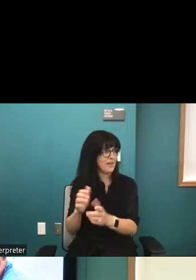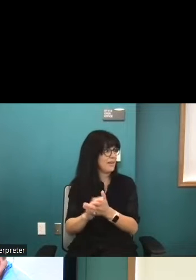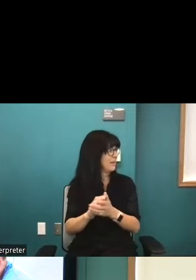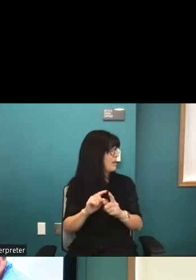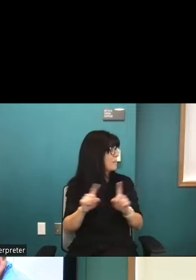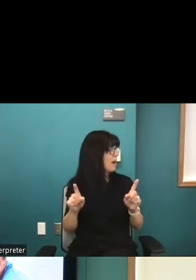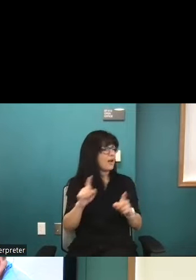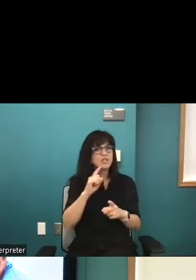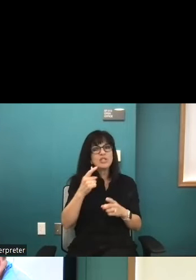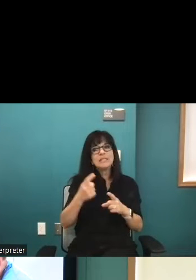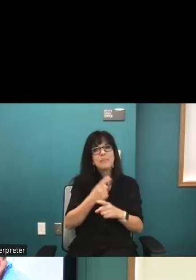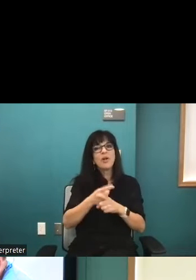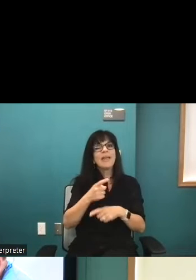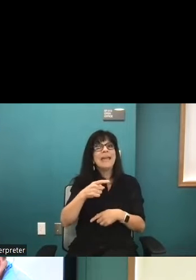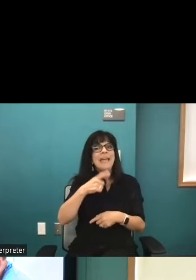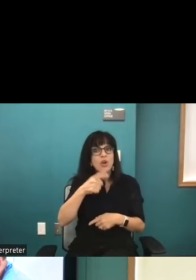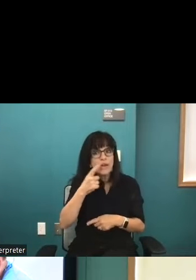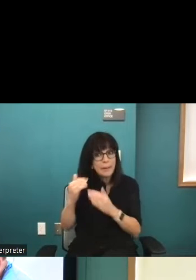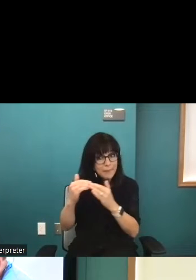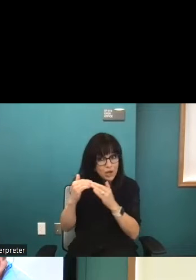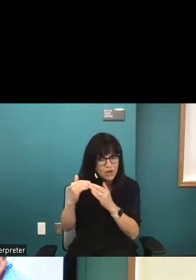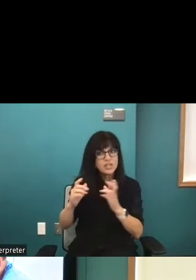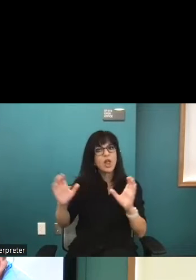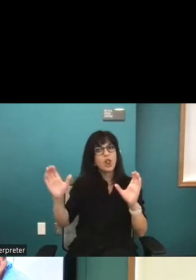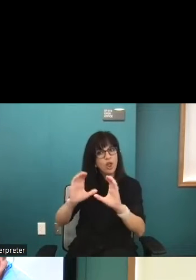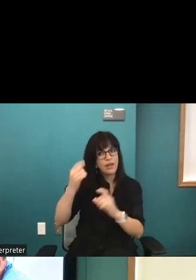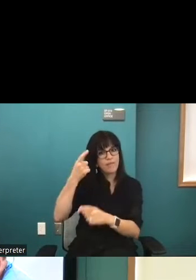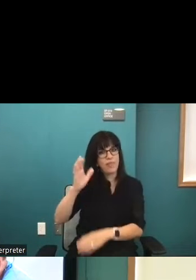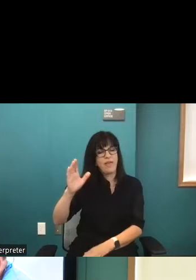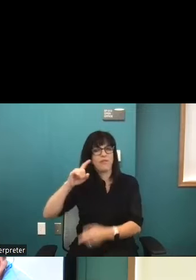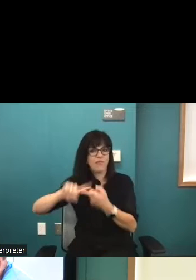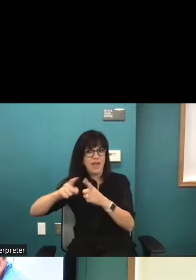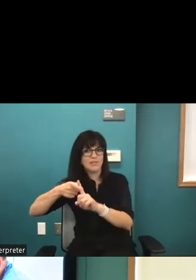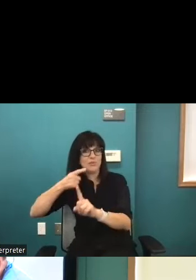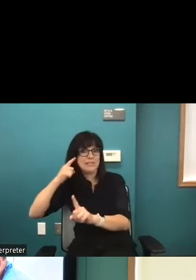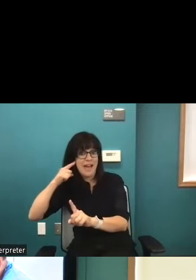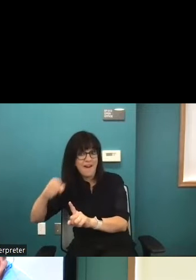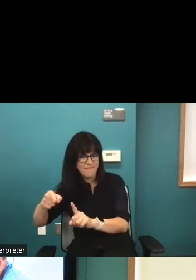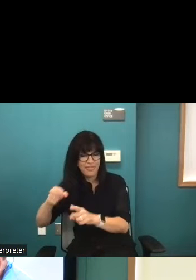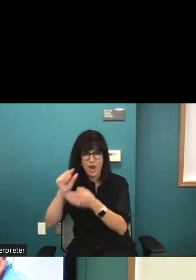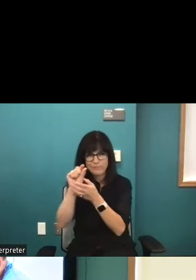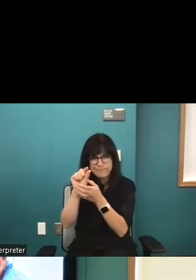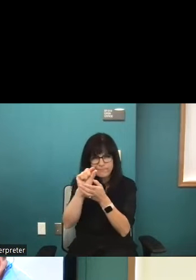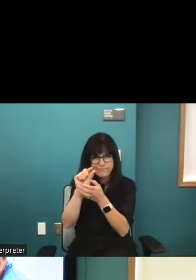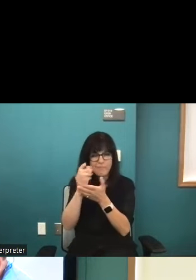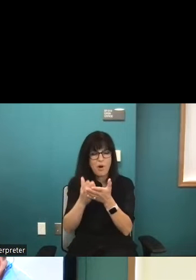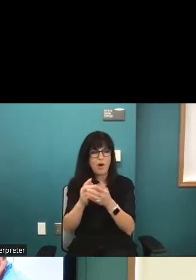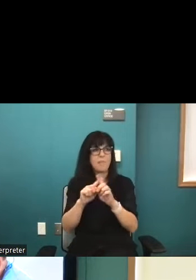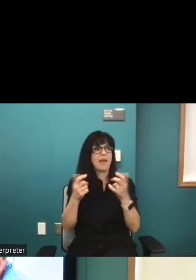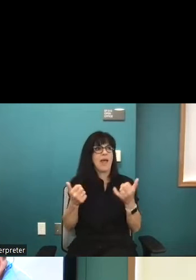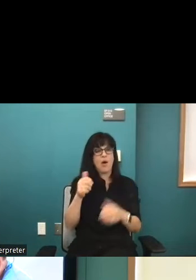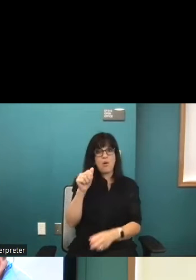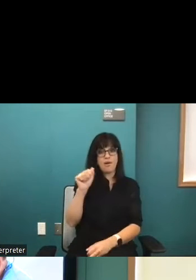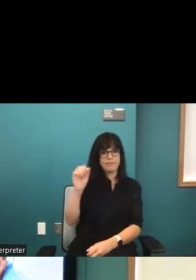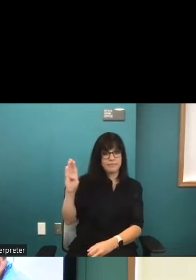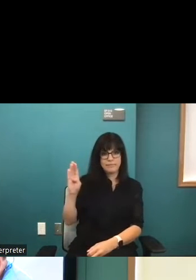no, these were the typical hearing peers finding their friends' devices, But now with Advanced Bionics, kids